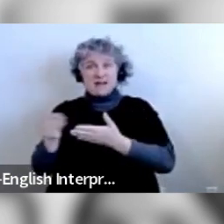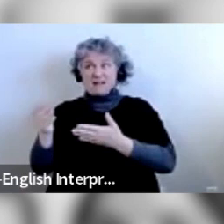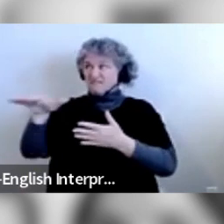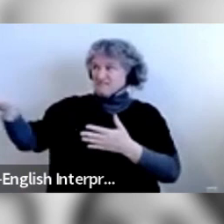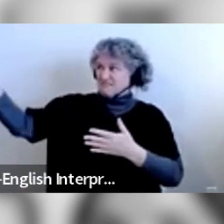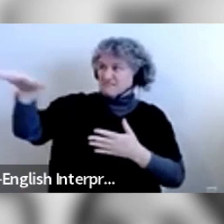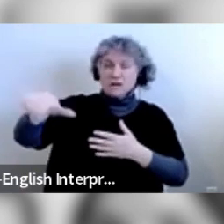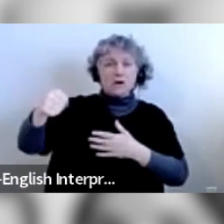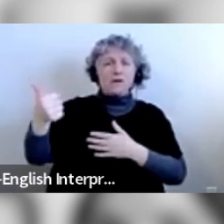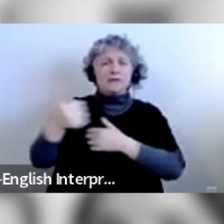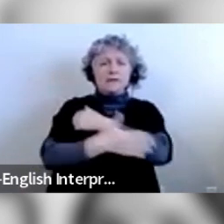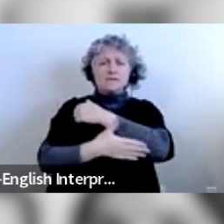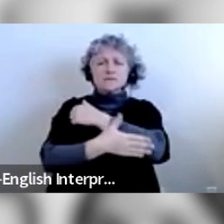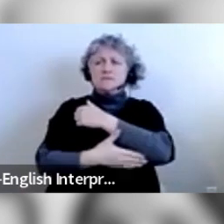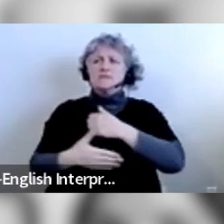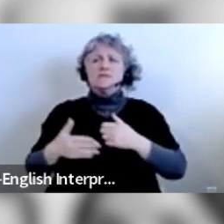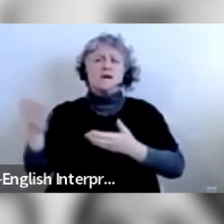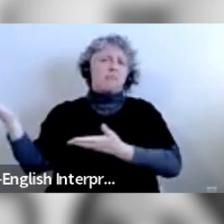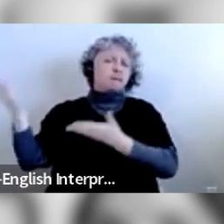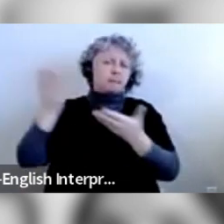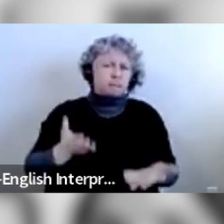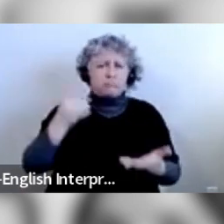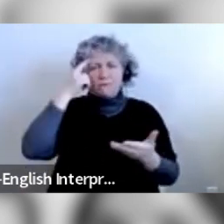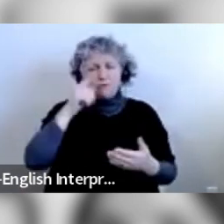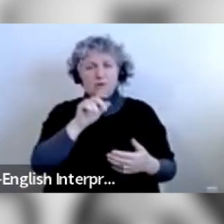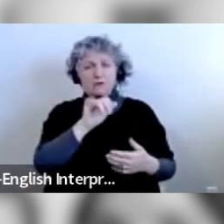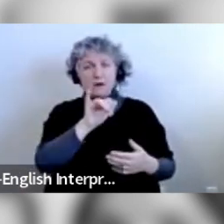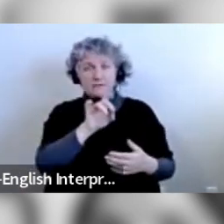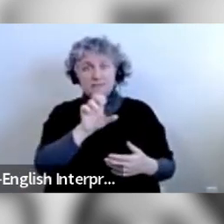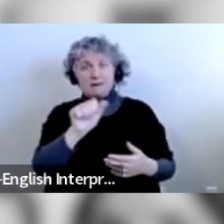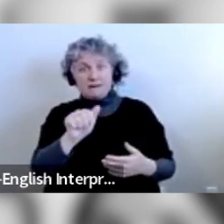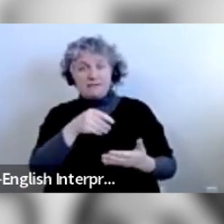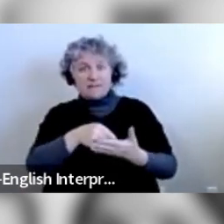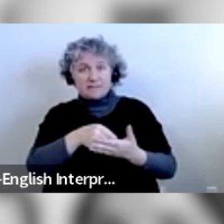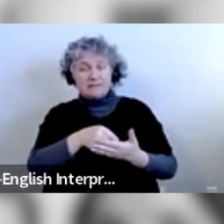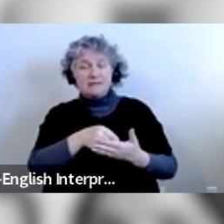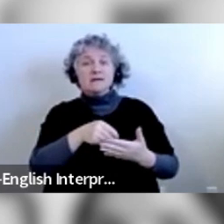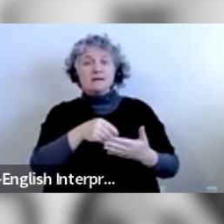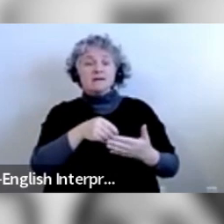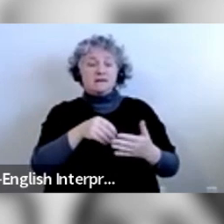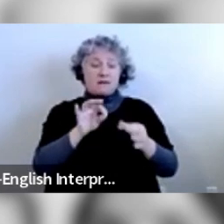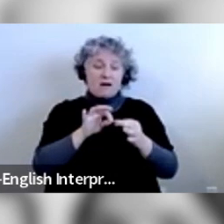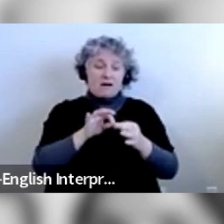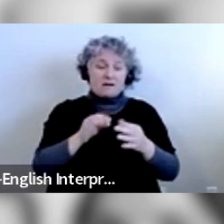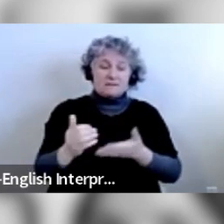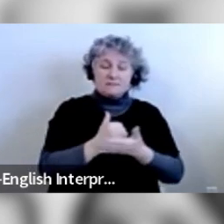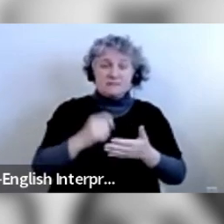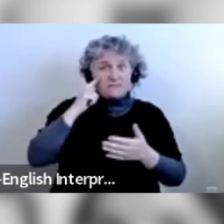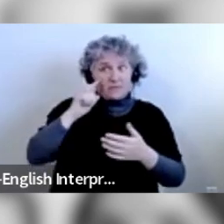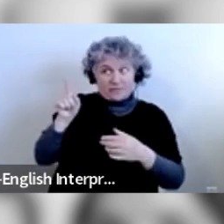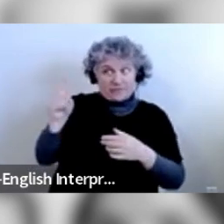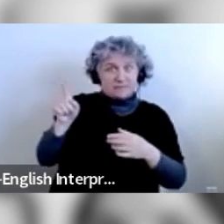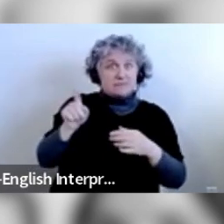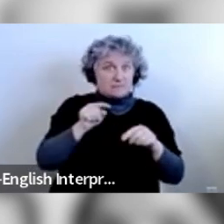I'm importing for the i.d.e.a fund, these costs will be incurred because of this project, then yes. If